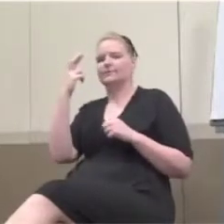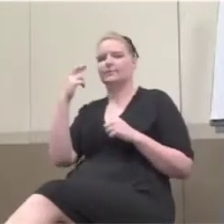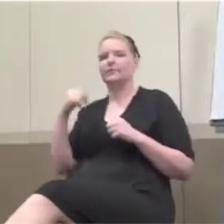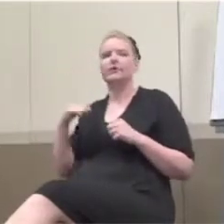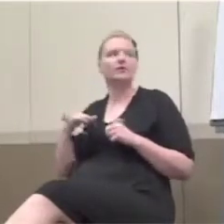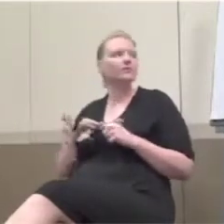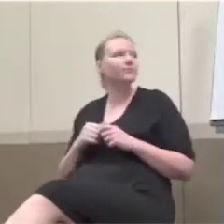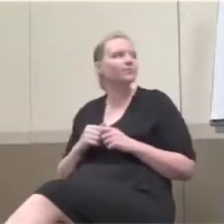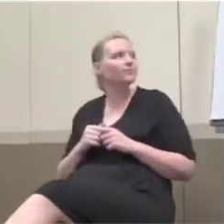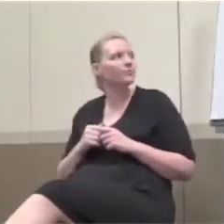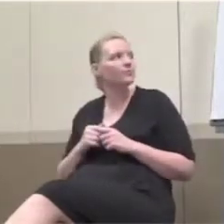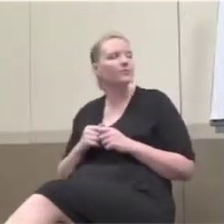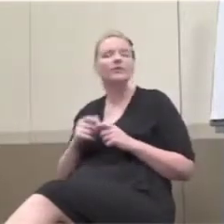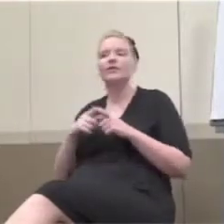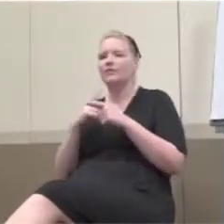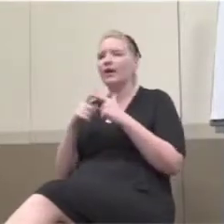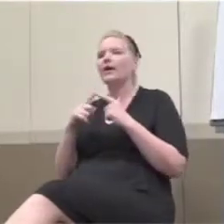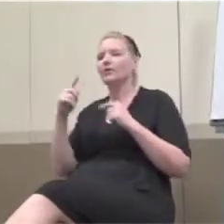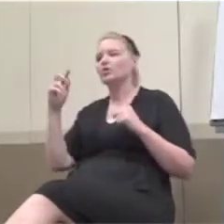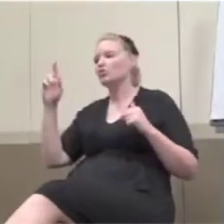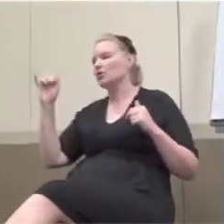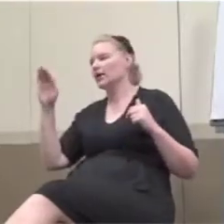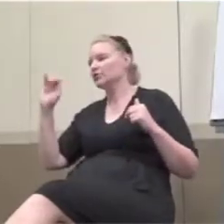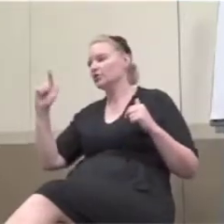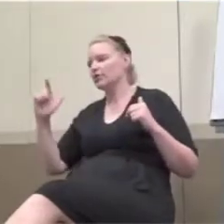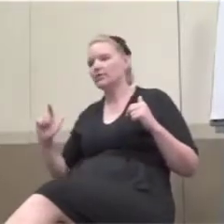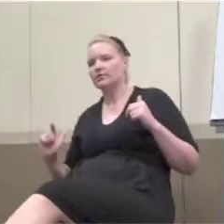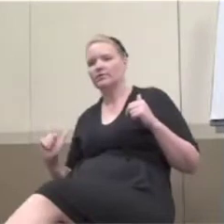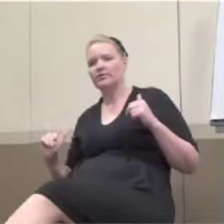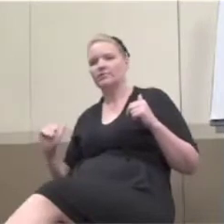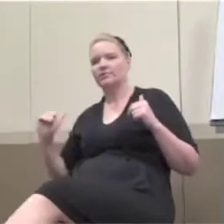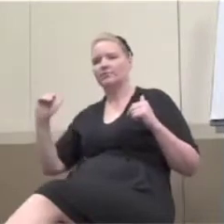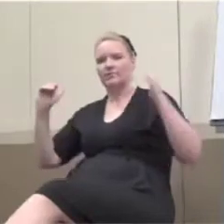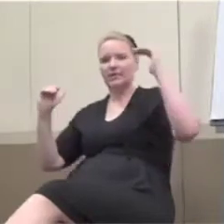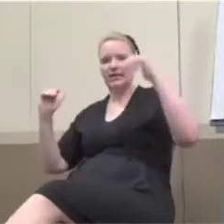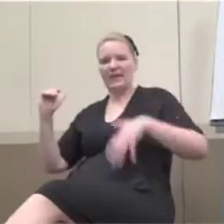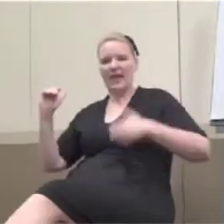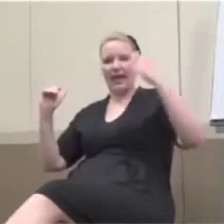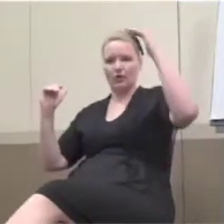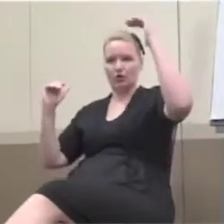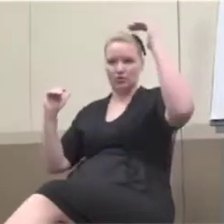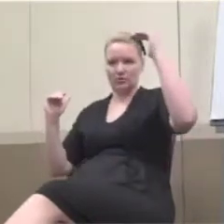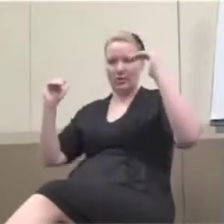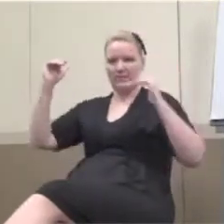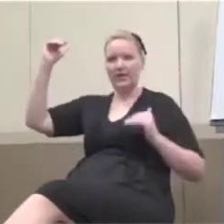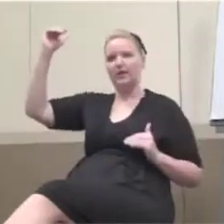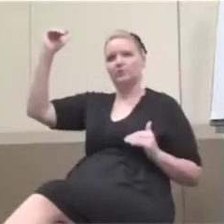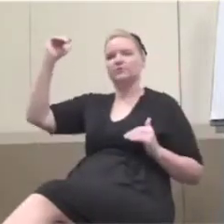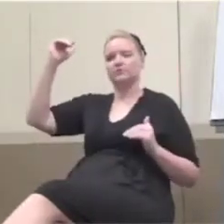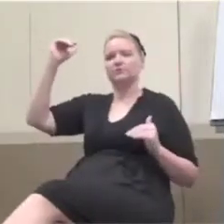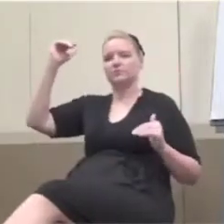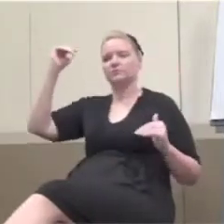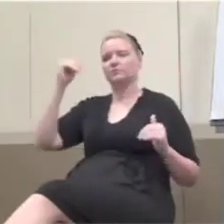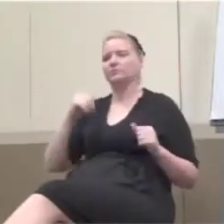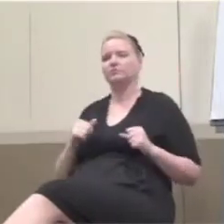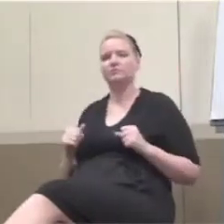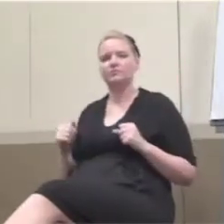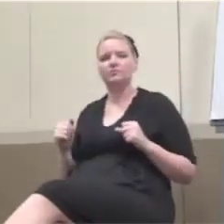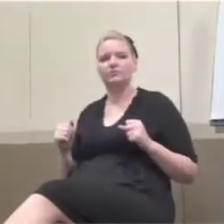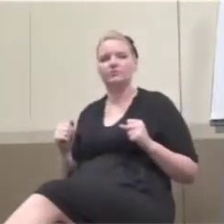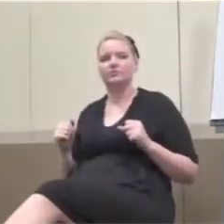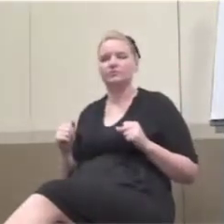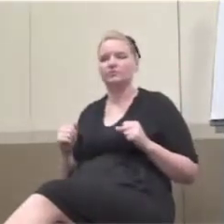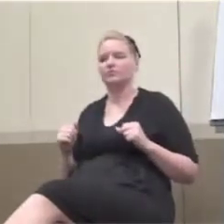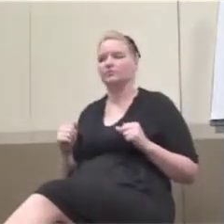And in doing that, the rational thinking starts kicking up and the anger starts going down. And it works like magic. Works like